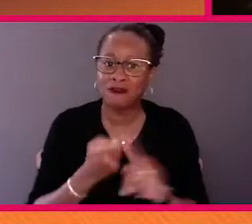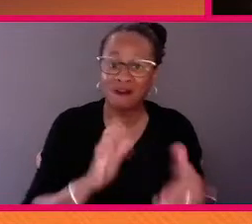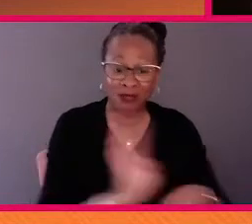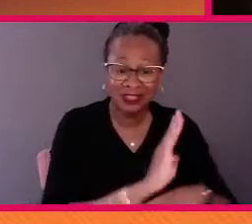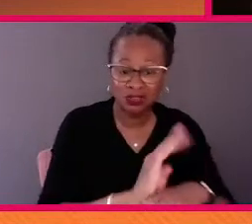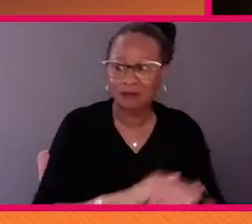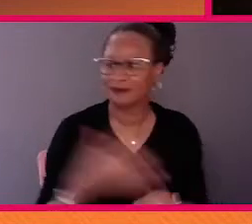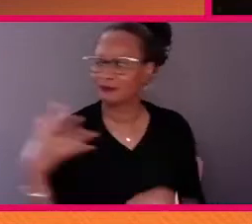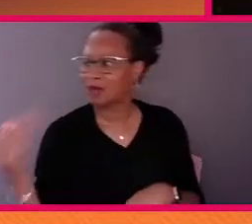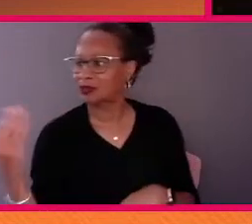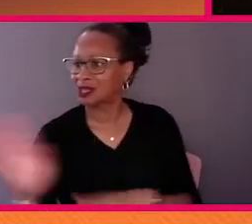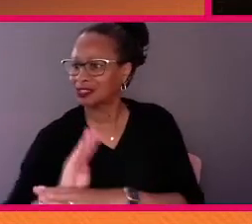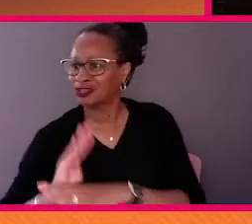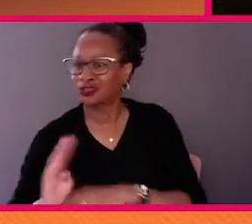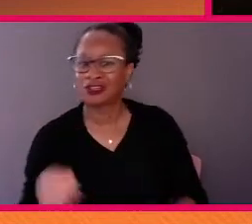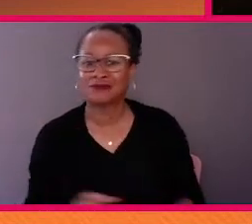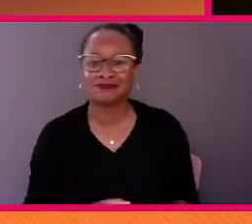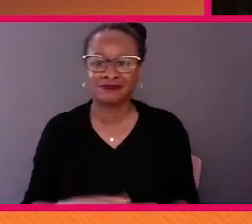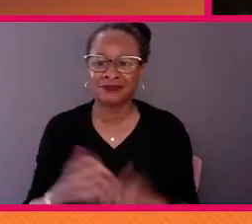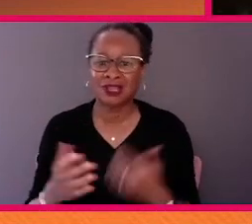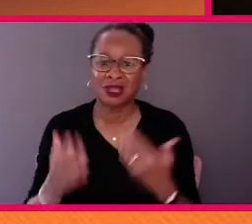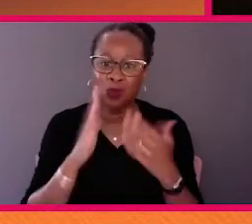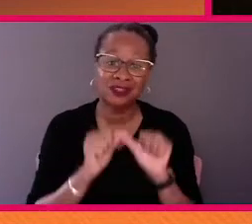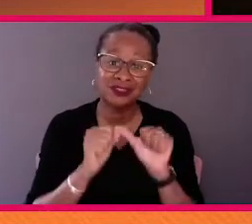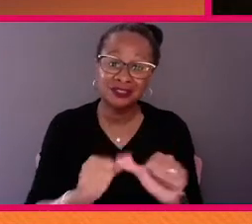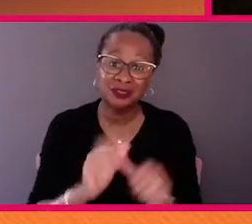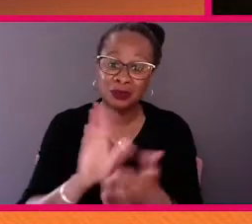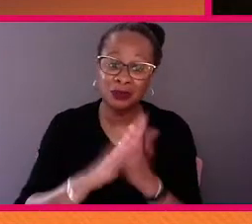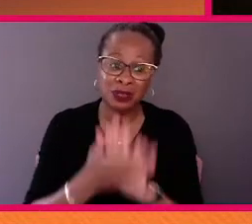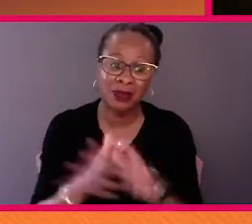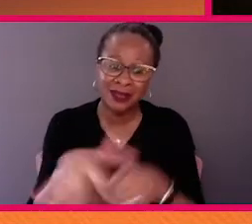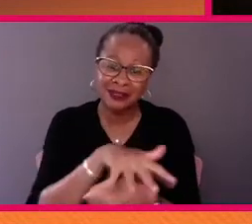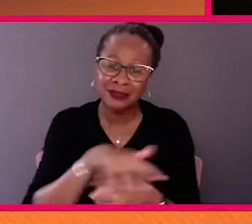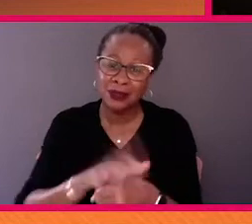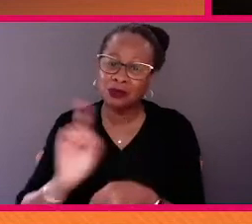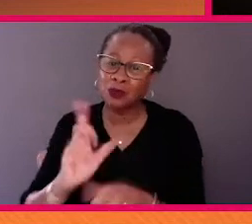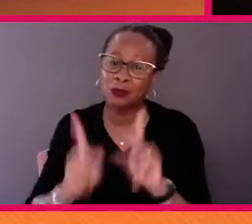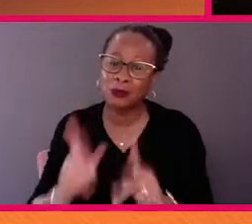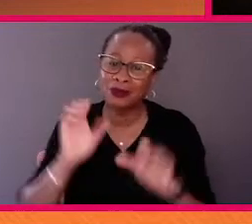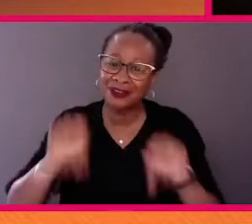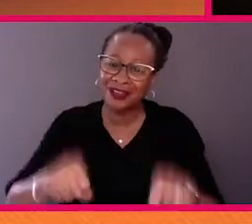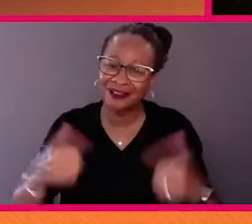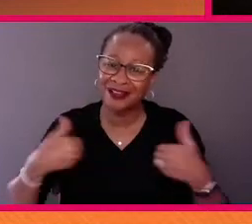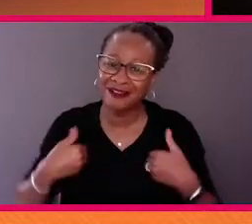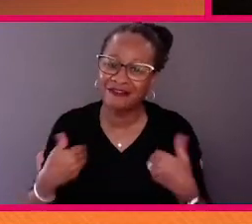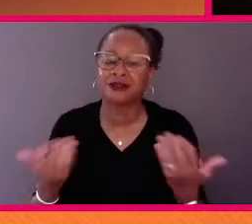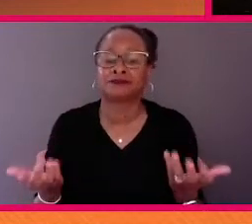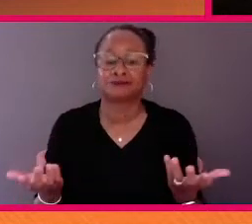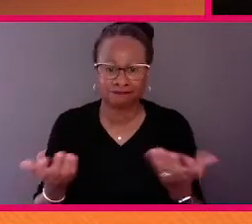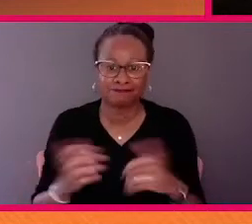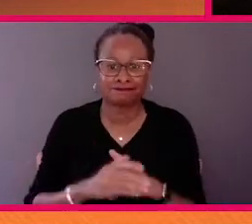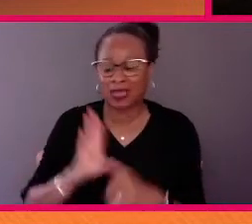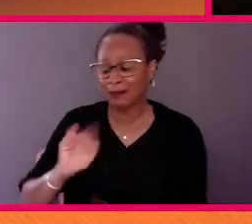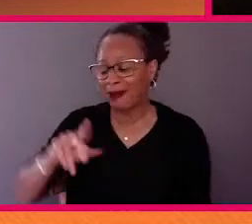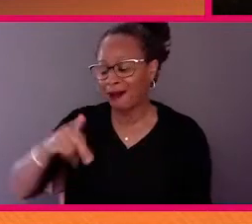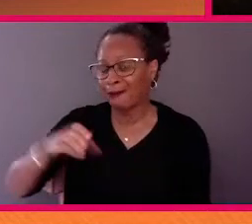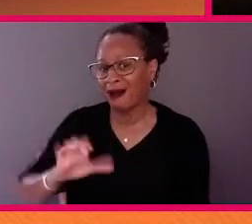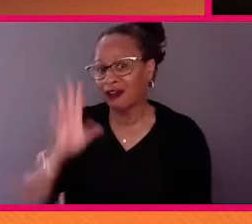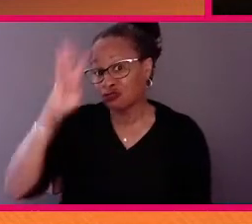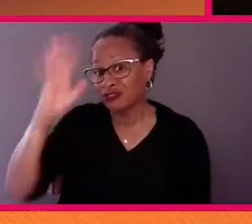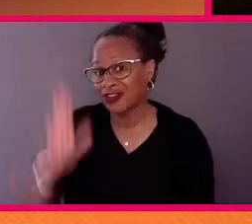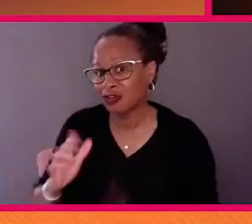industry. It continues to be a space where people can have a BIPOC creator-led